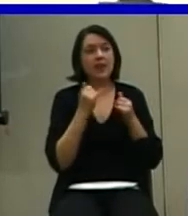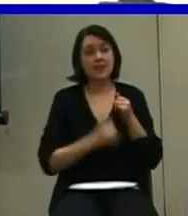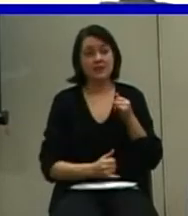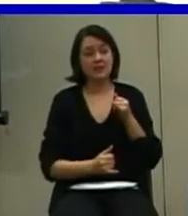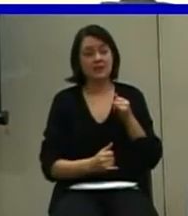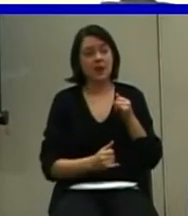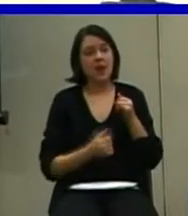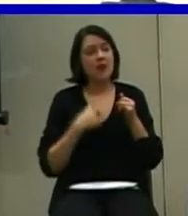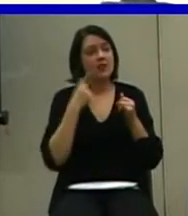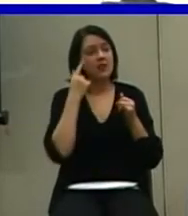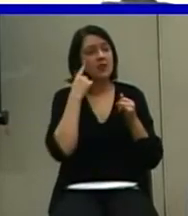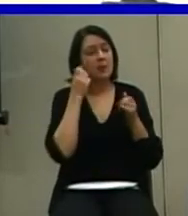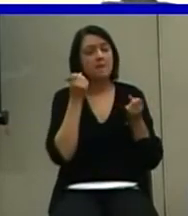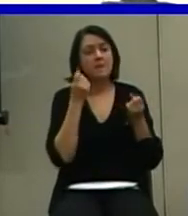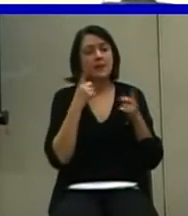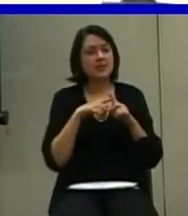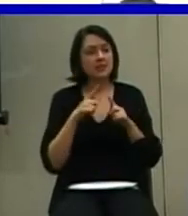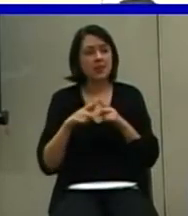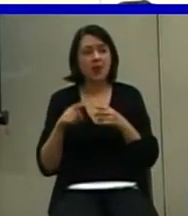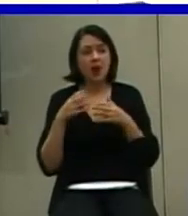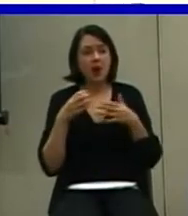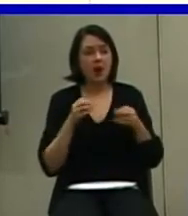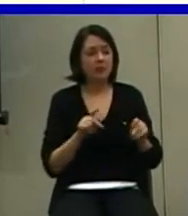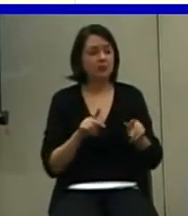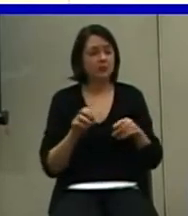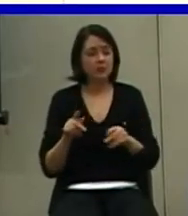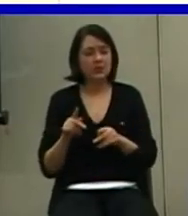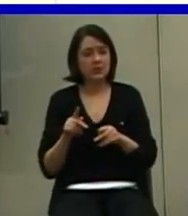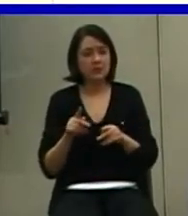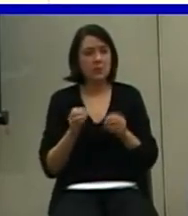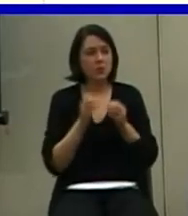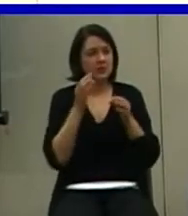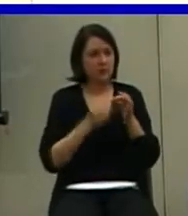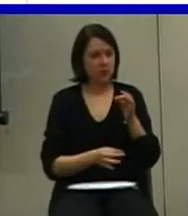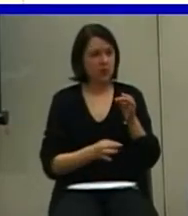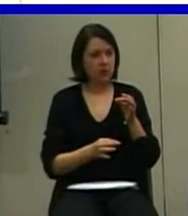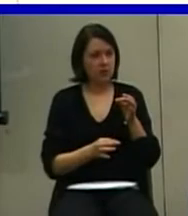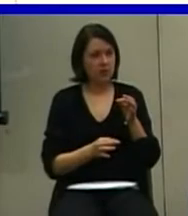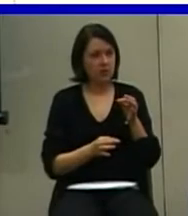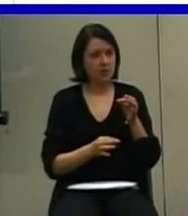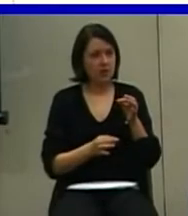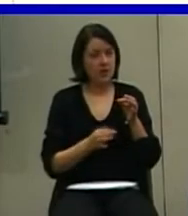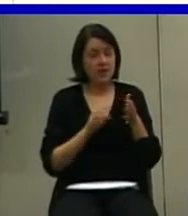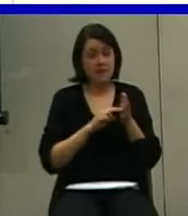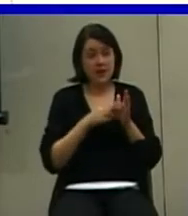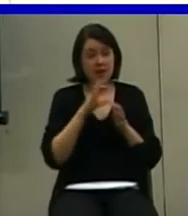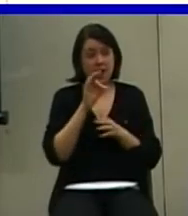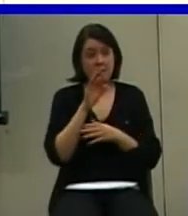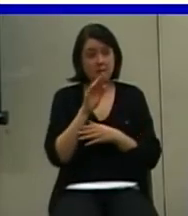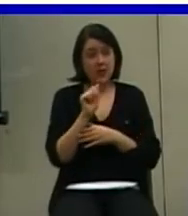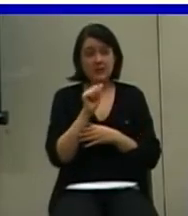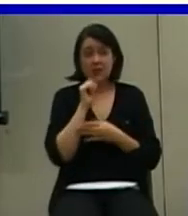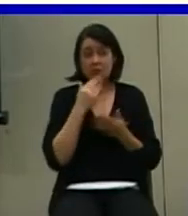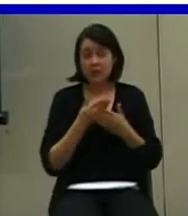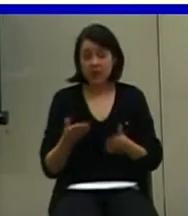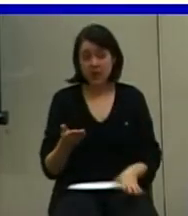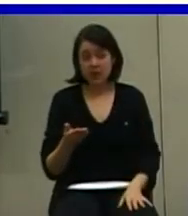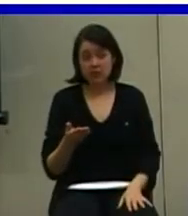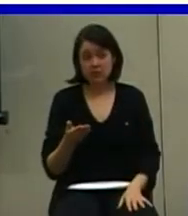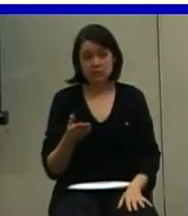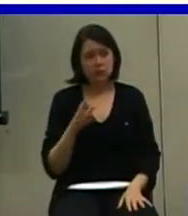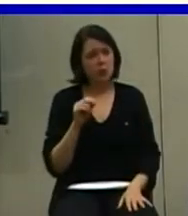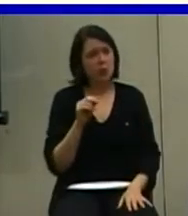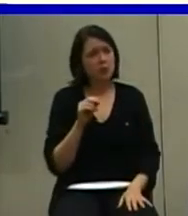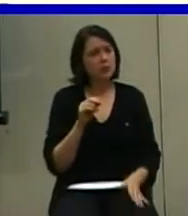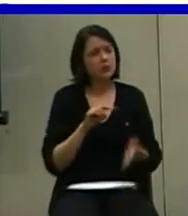I think there are so many other things to do first that are simpler. Does that mean FBA is not a good thing?